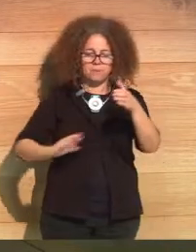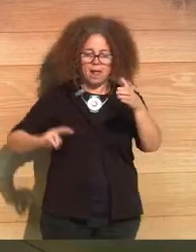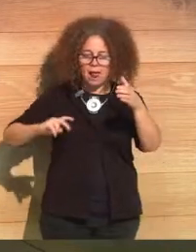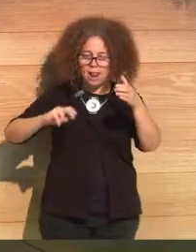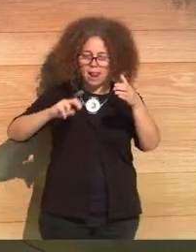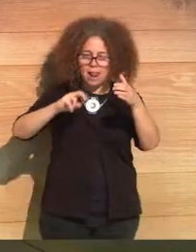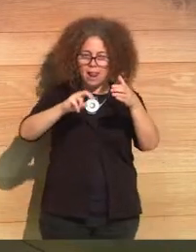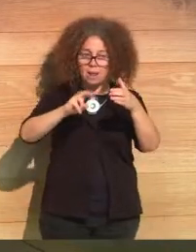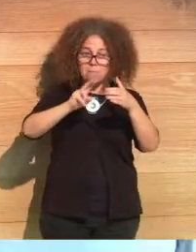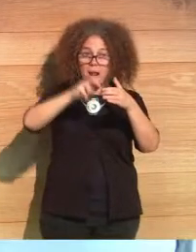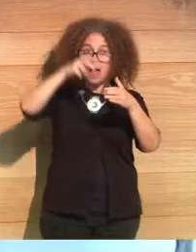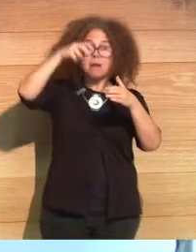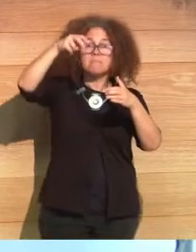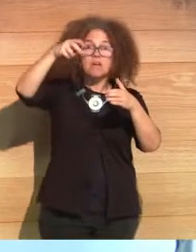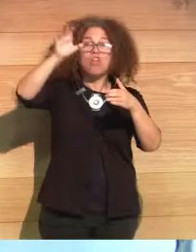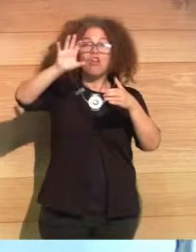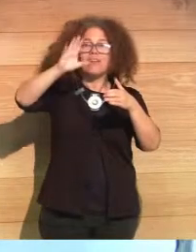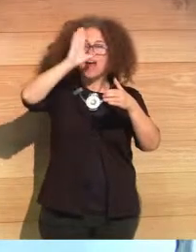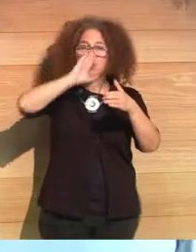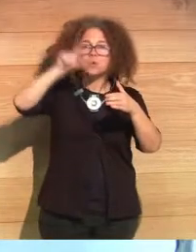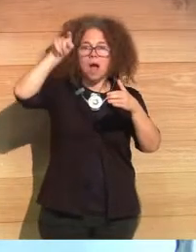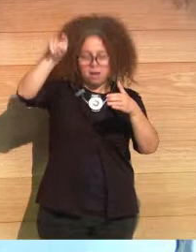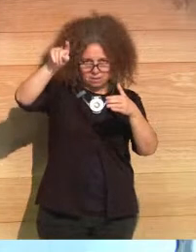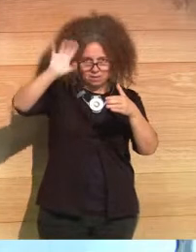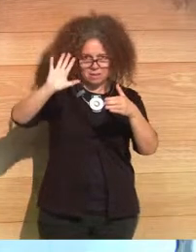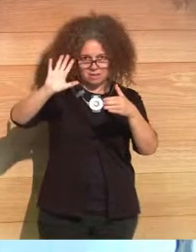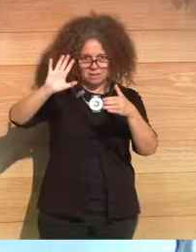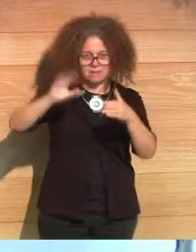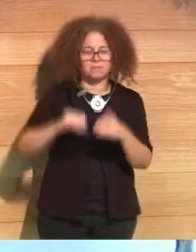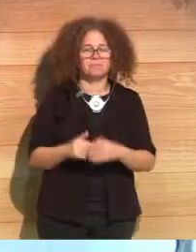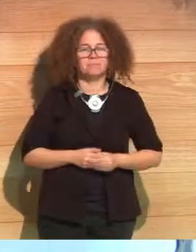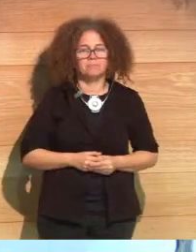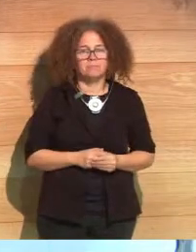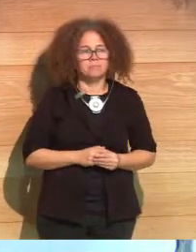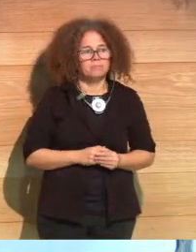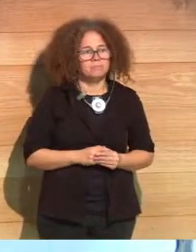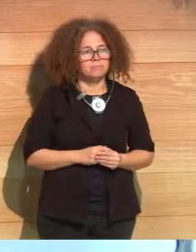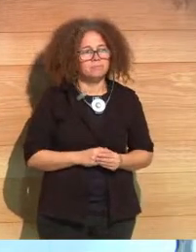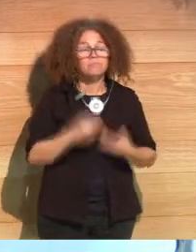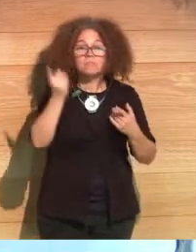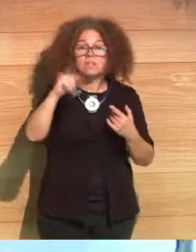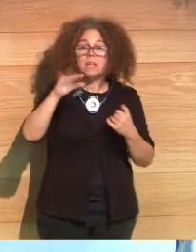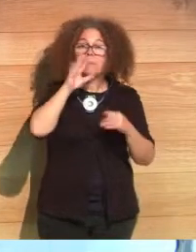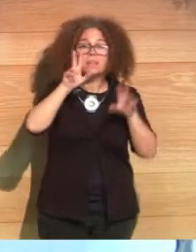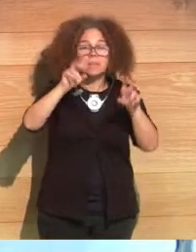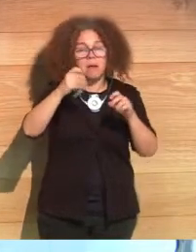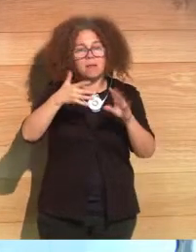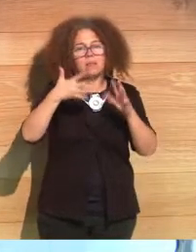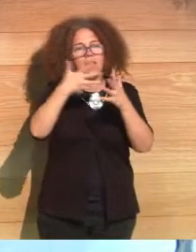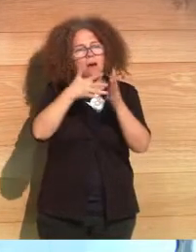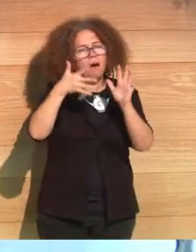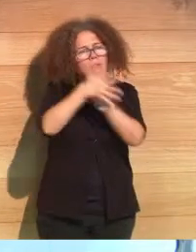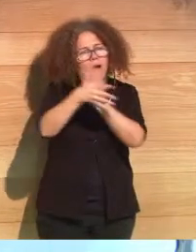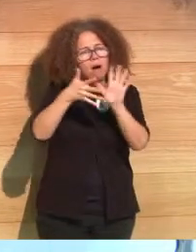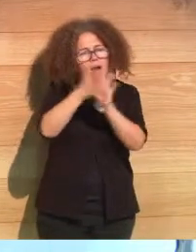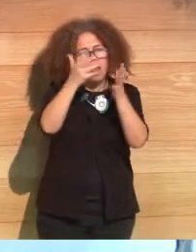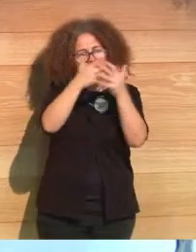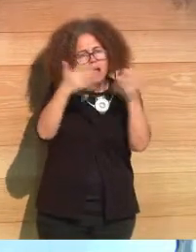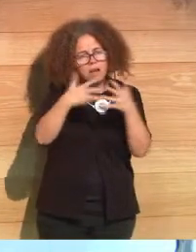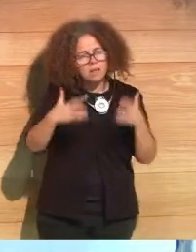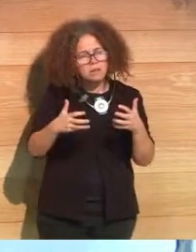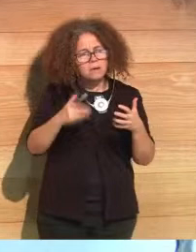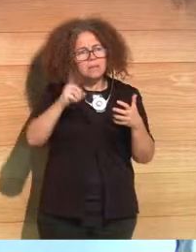and volcanoes. Talking about the narratives and storytelling in Fuji, I think it's a good moment to mention our